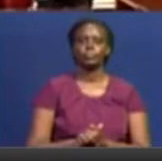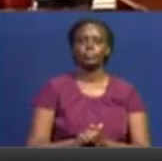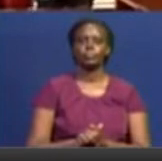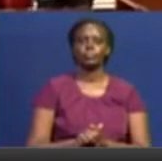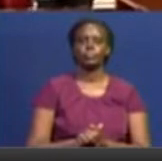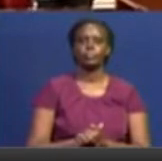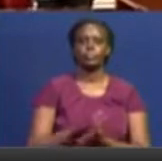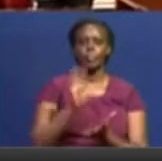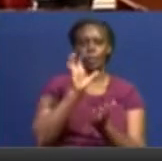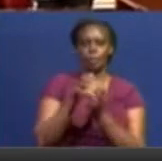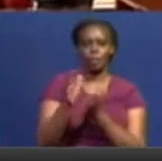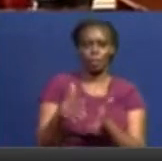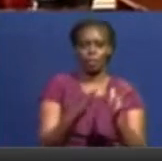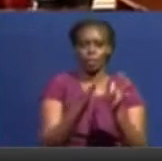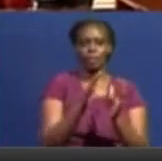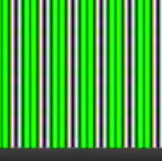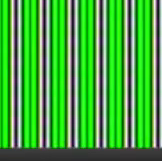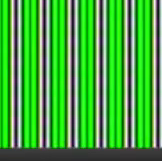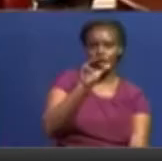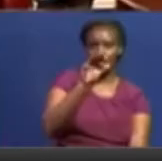Tana River Amina Dika.